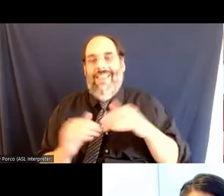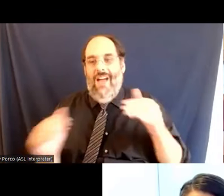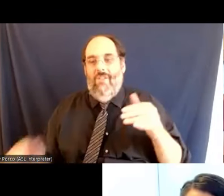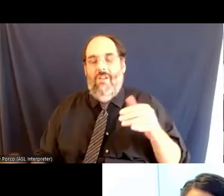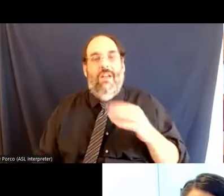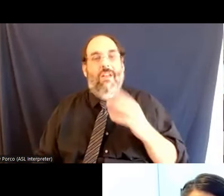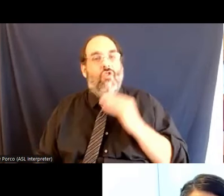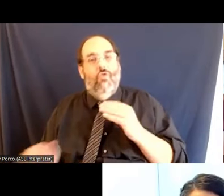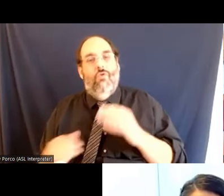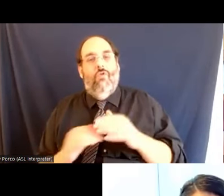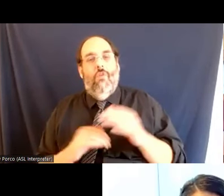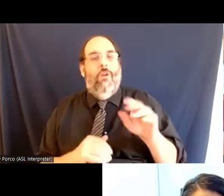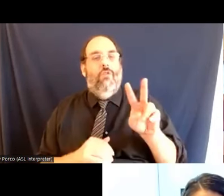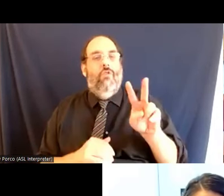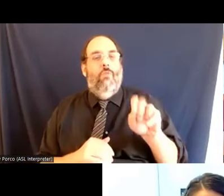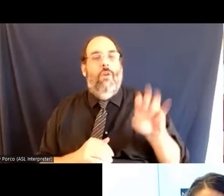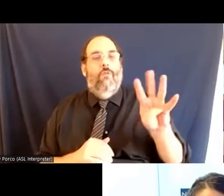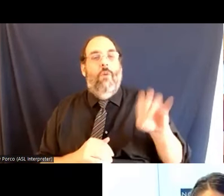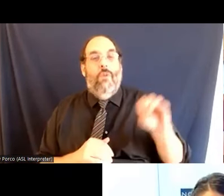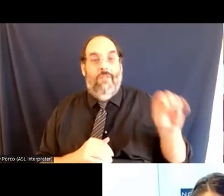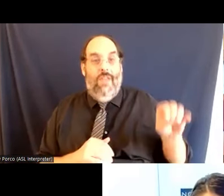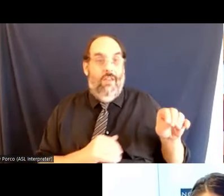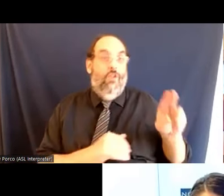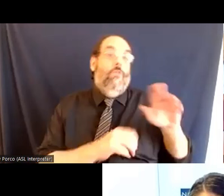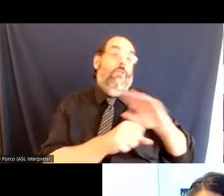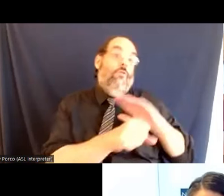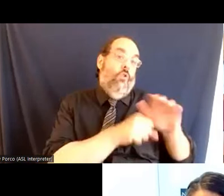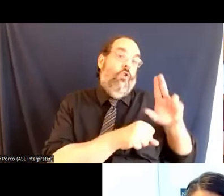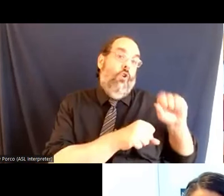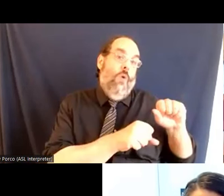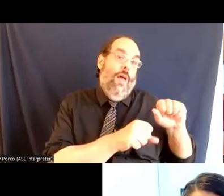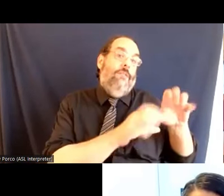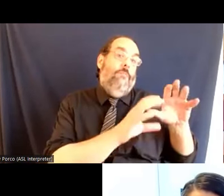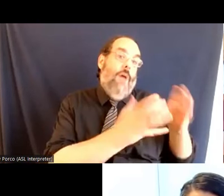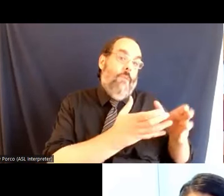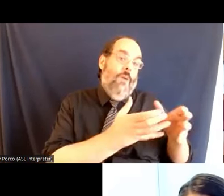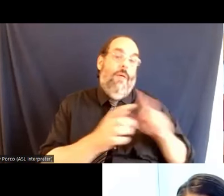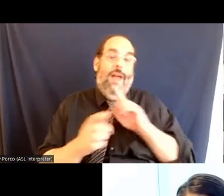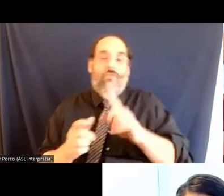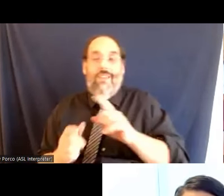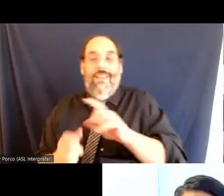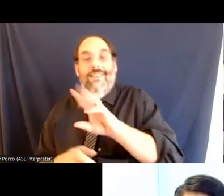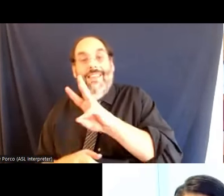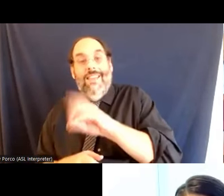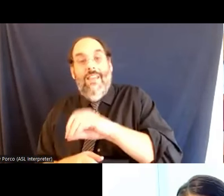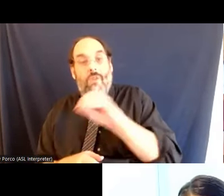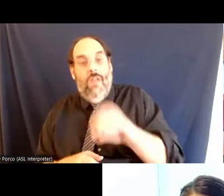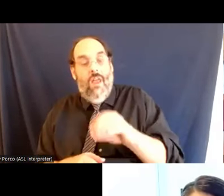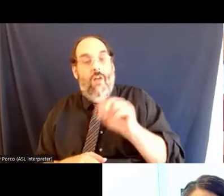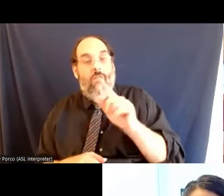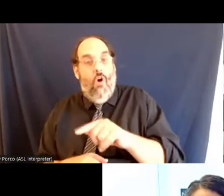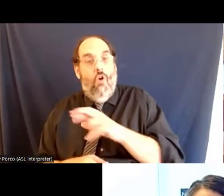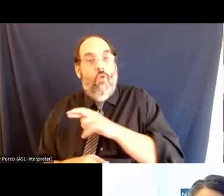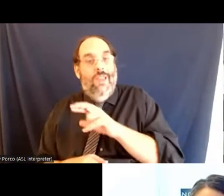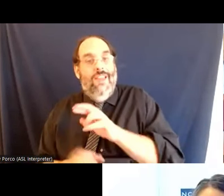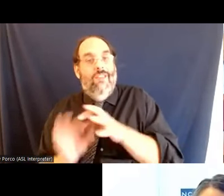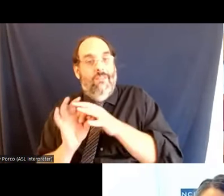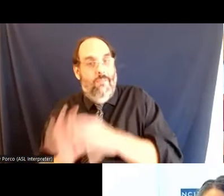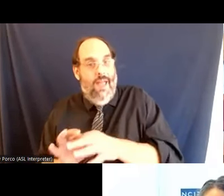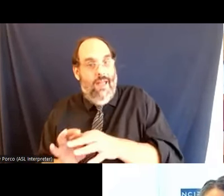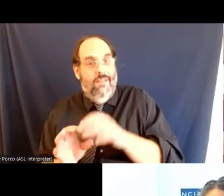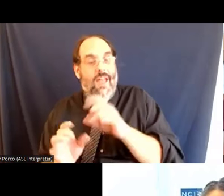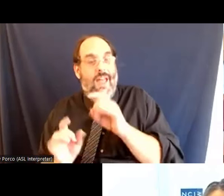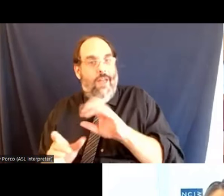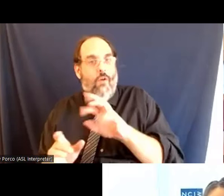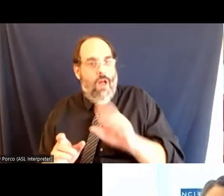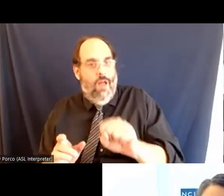Jews make up about 2.4% of the US public, but we actually account for 60% of all religious-based hate crimes. And